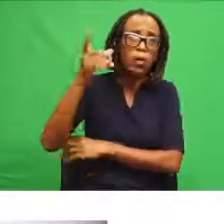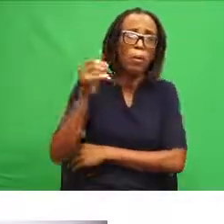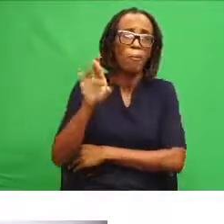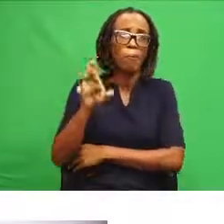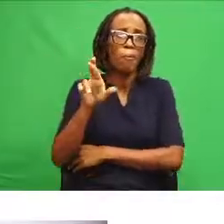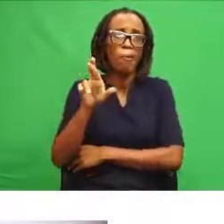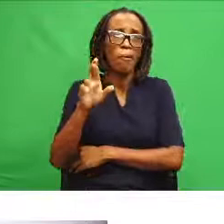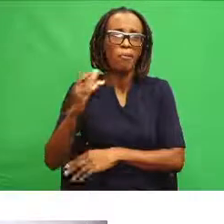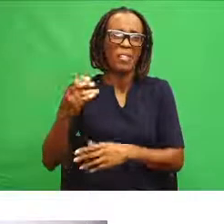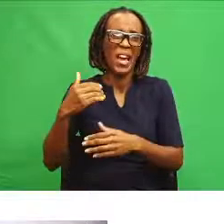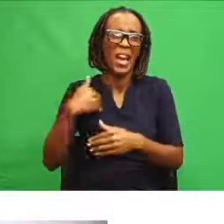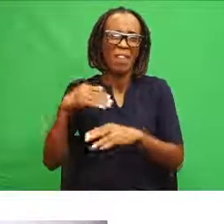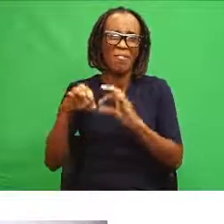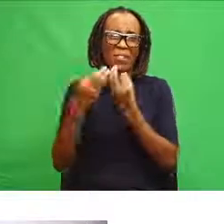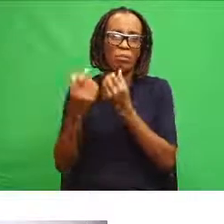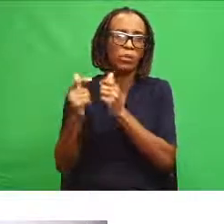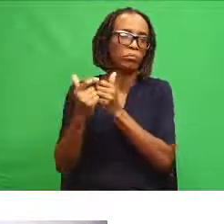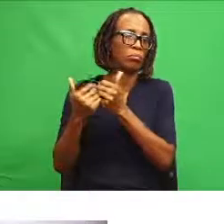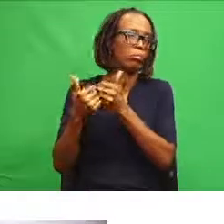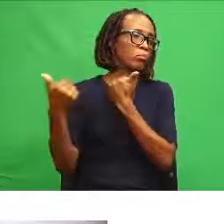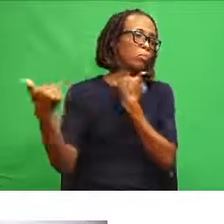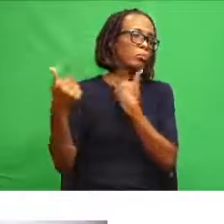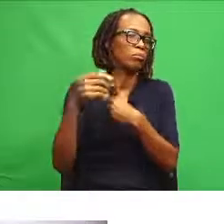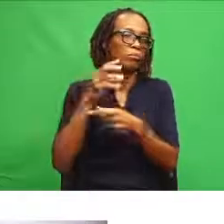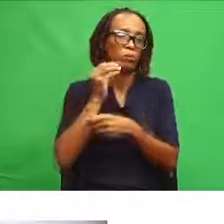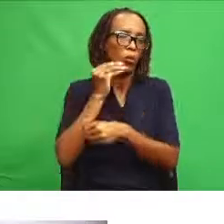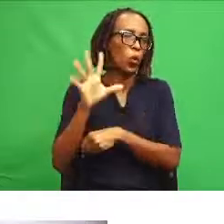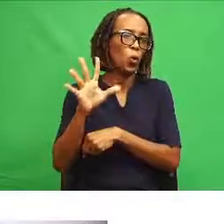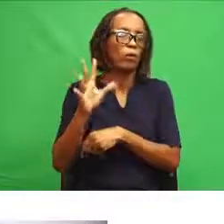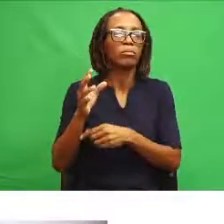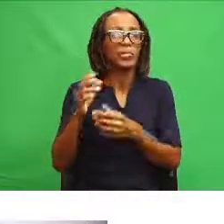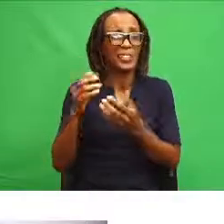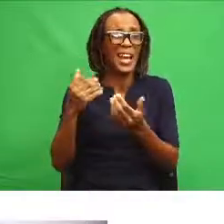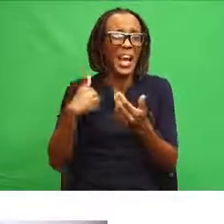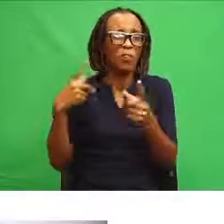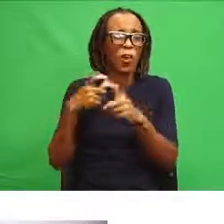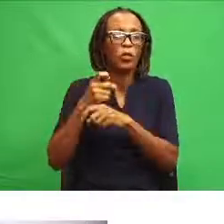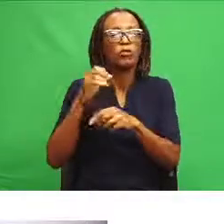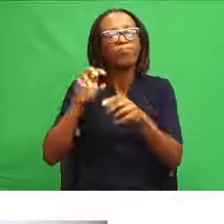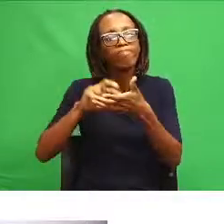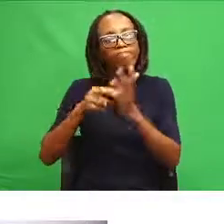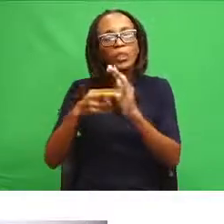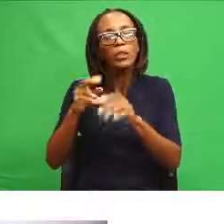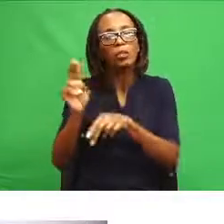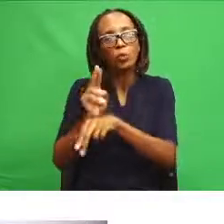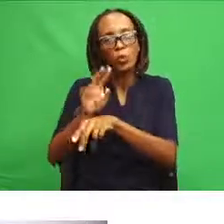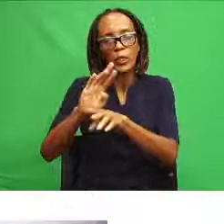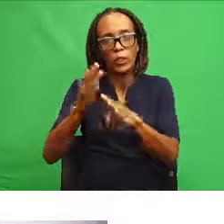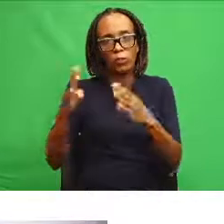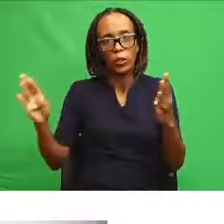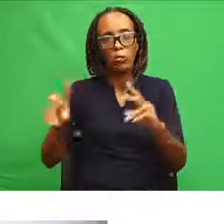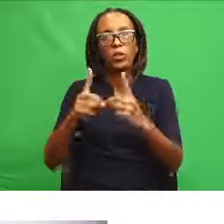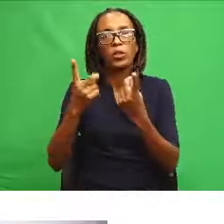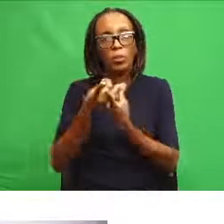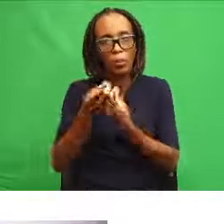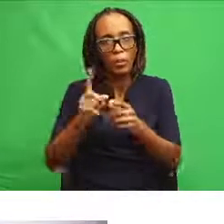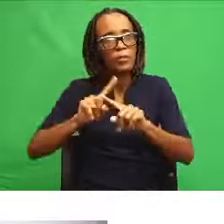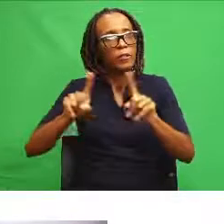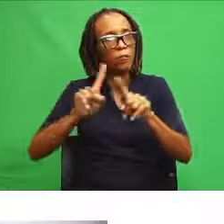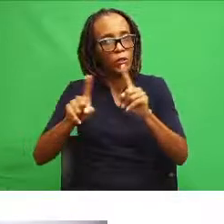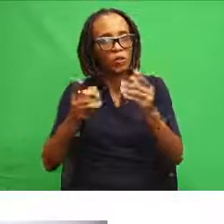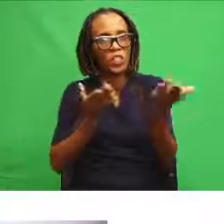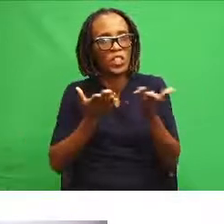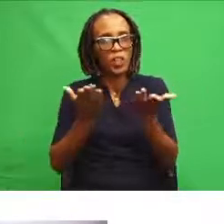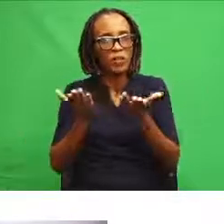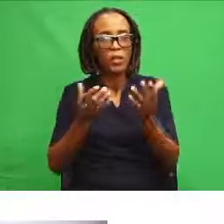be some form of family estrangement. Cases can be complex. So this is why we use a multi-departmental, multi-institutional approach